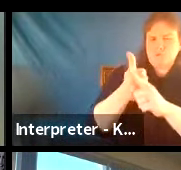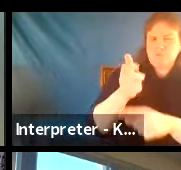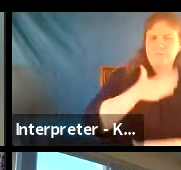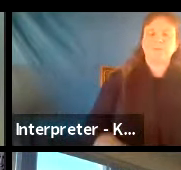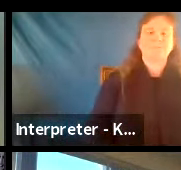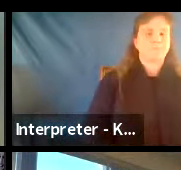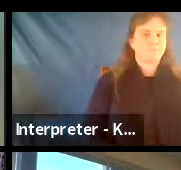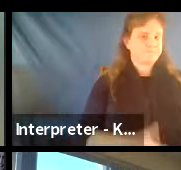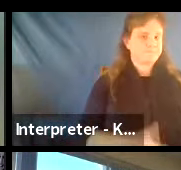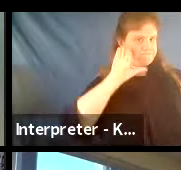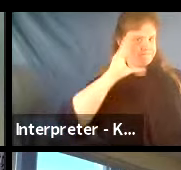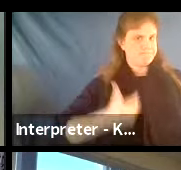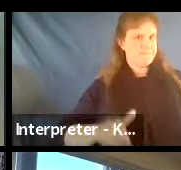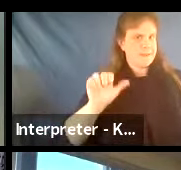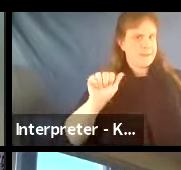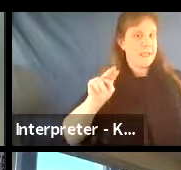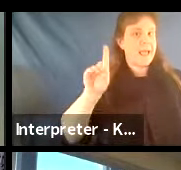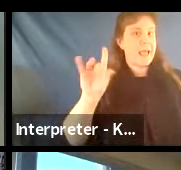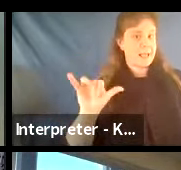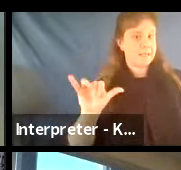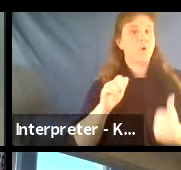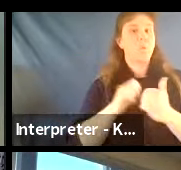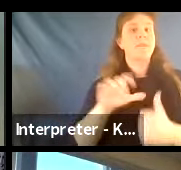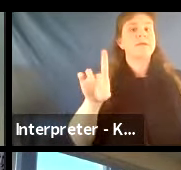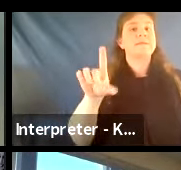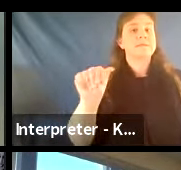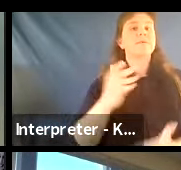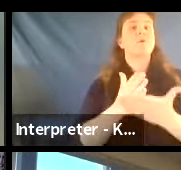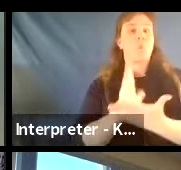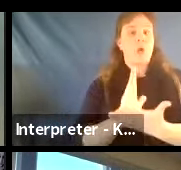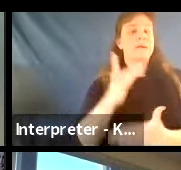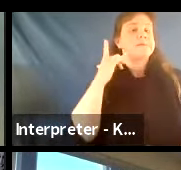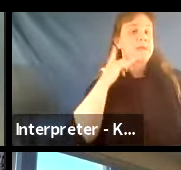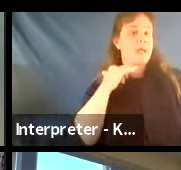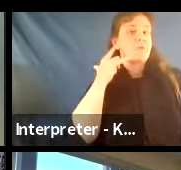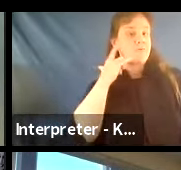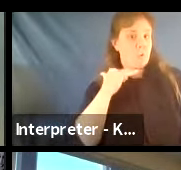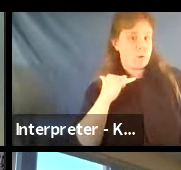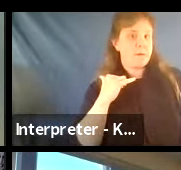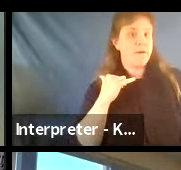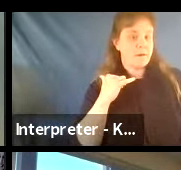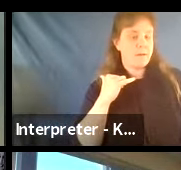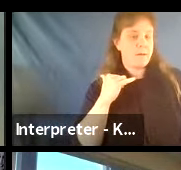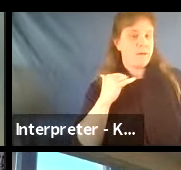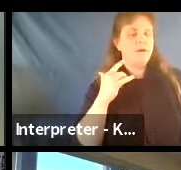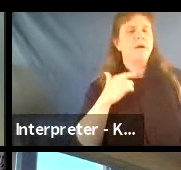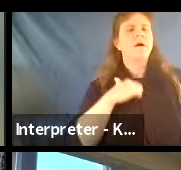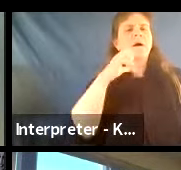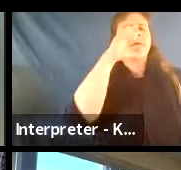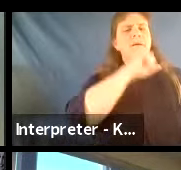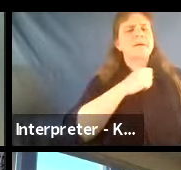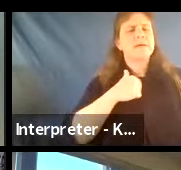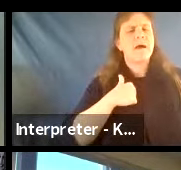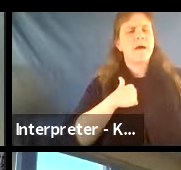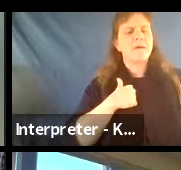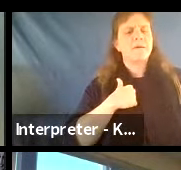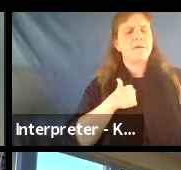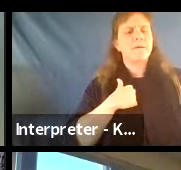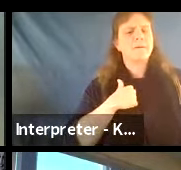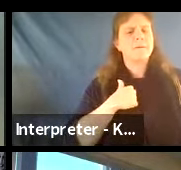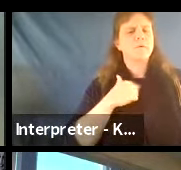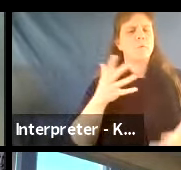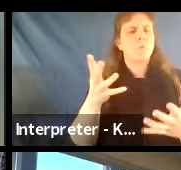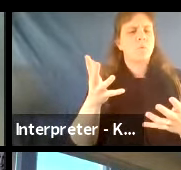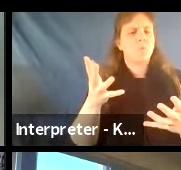Hi, it's Andy Imperato with Disability Rights California. I guess I just want to